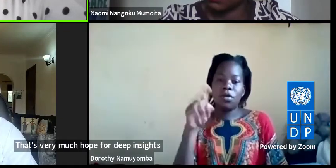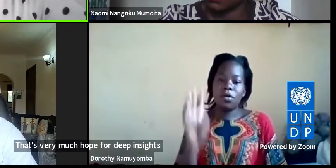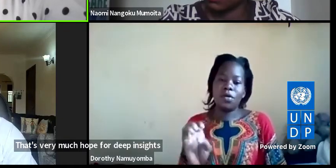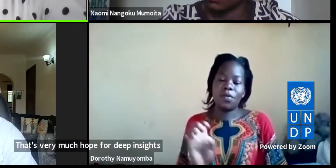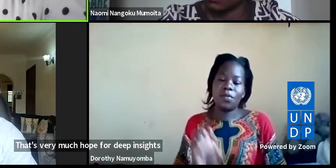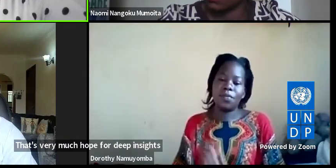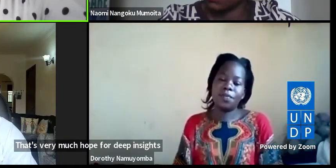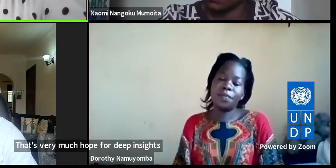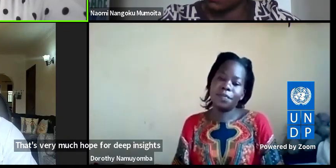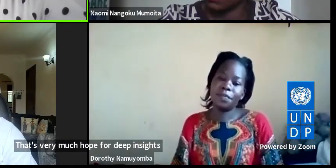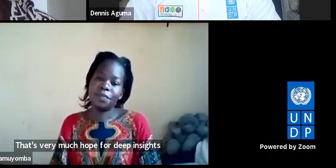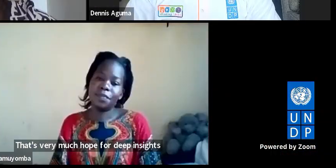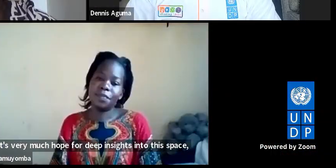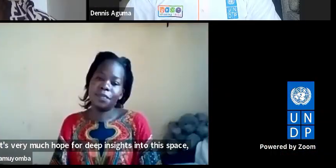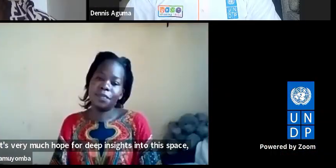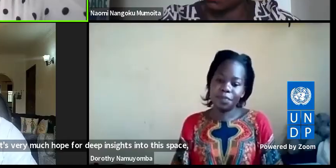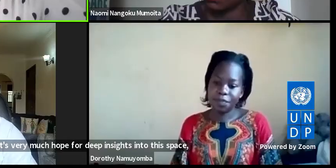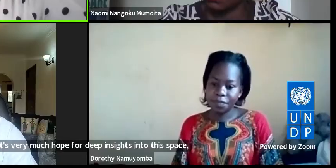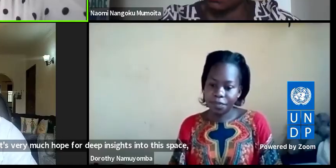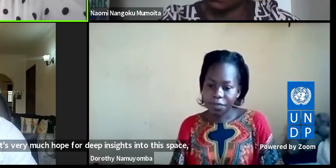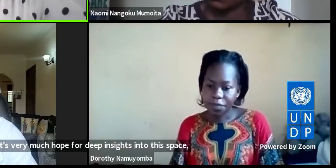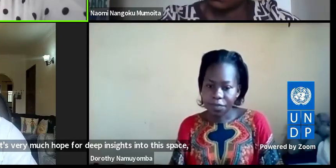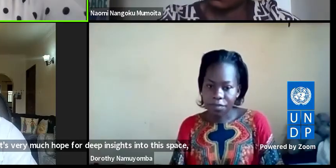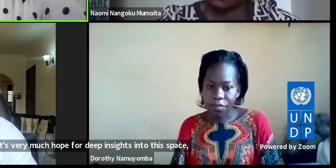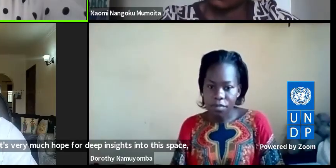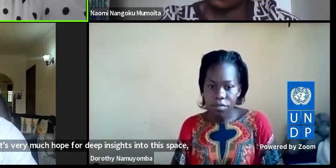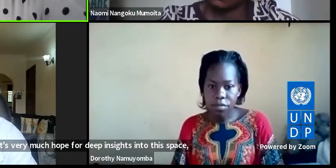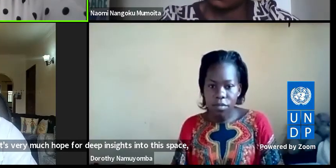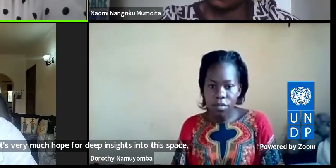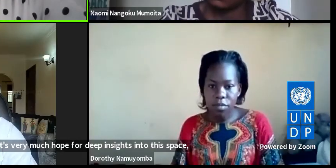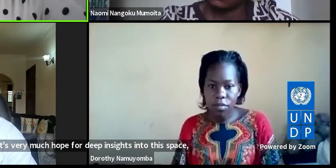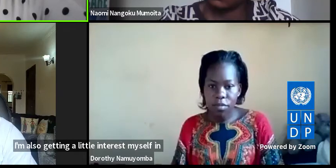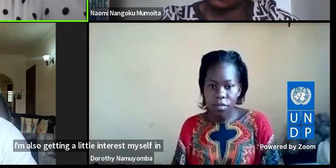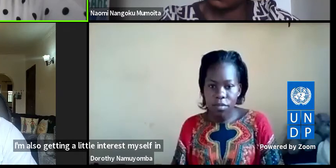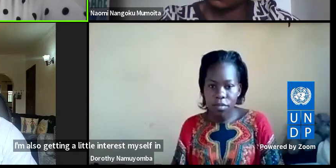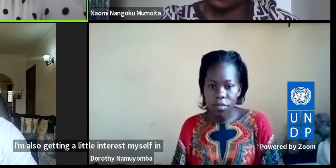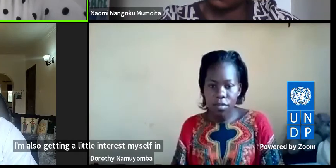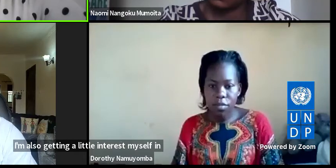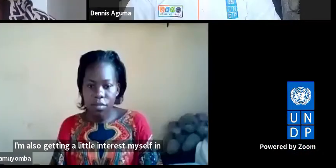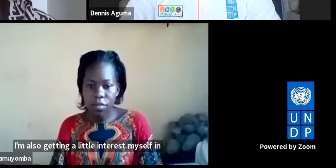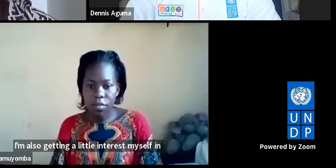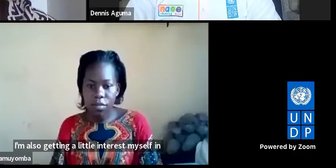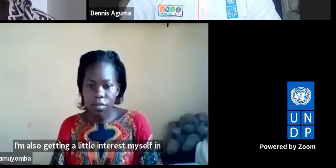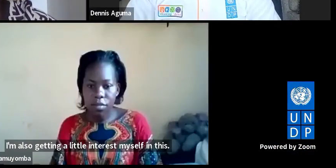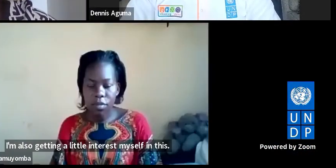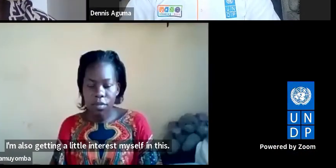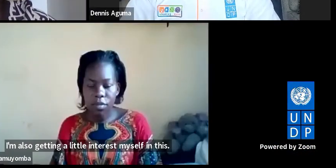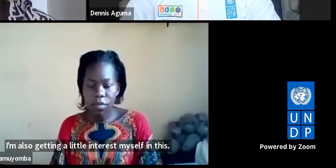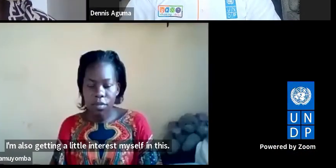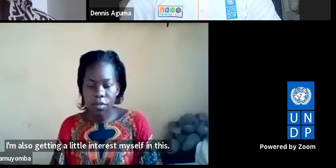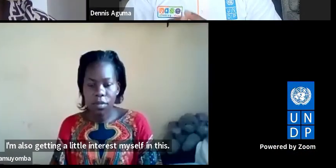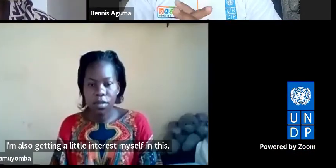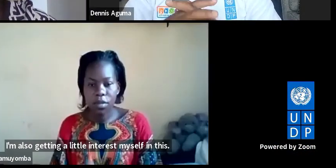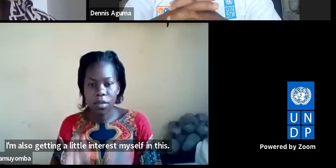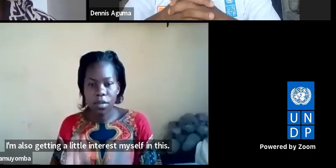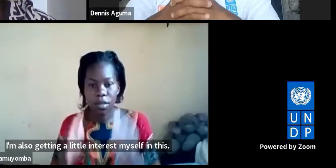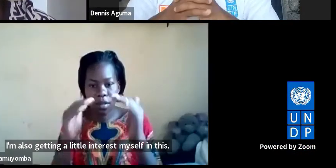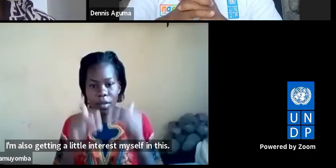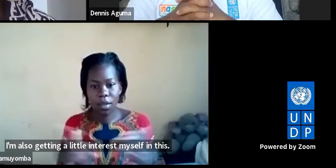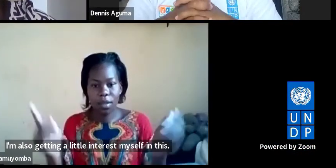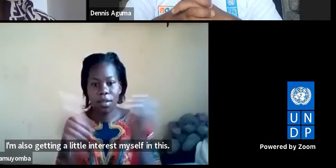into this space. I'm actually getting a lot of interest myself in this this space, this minerals and oil